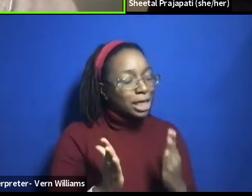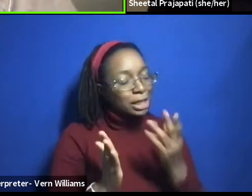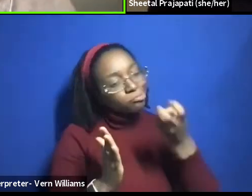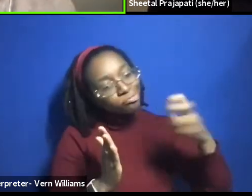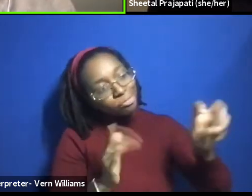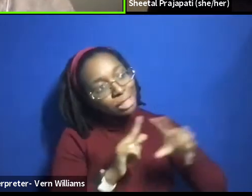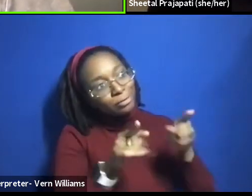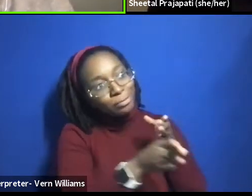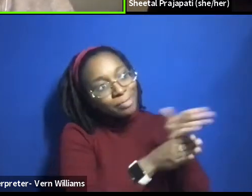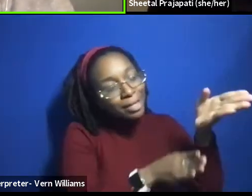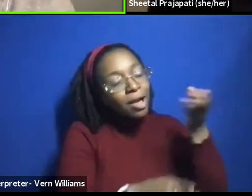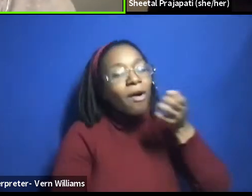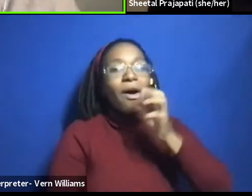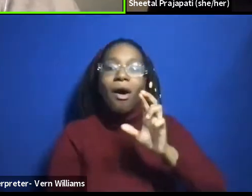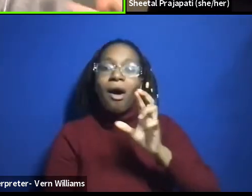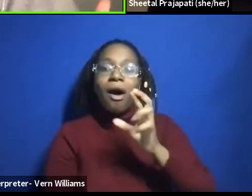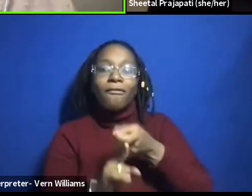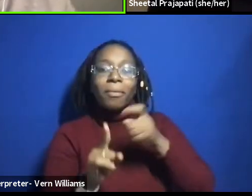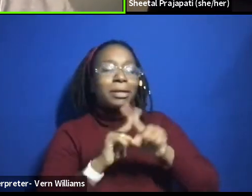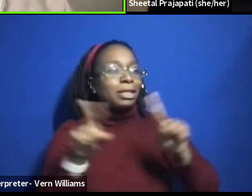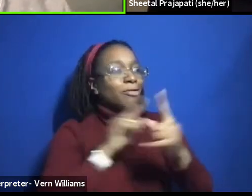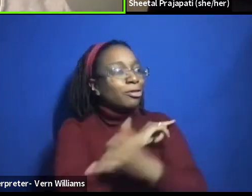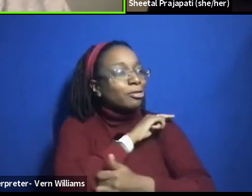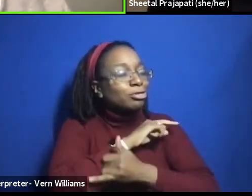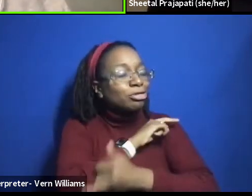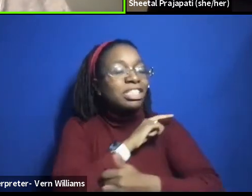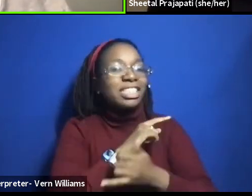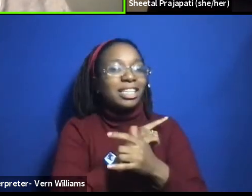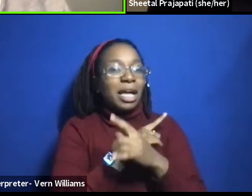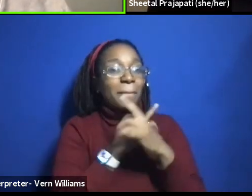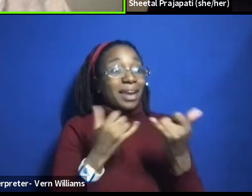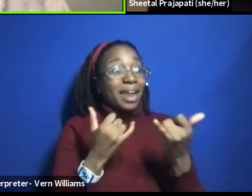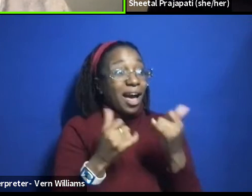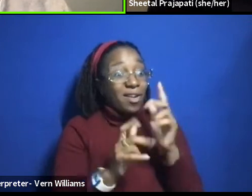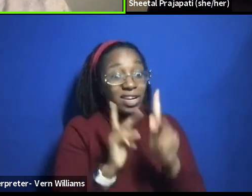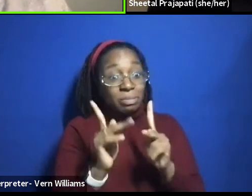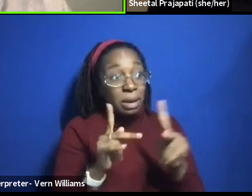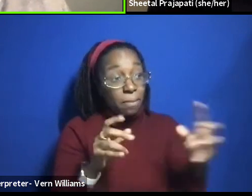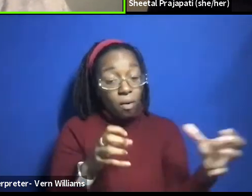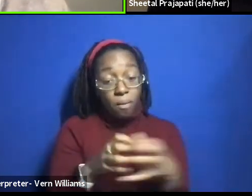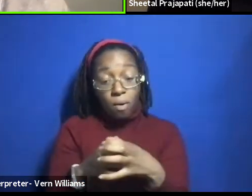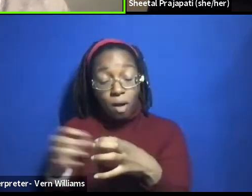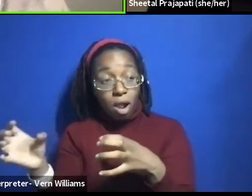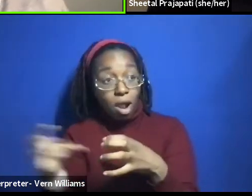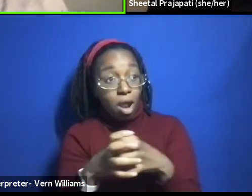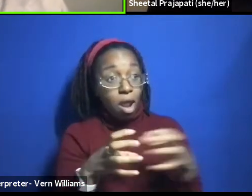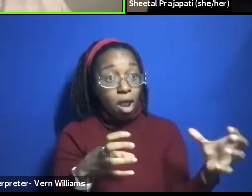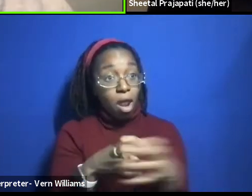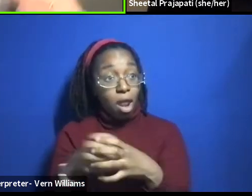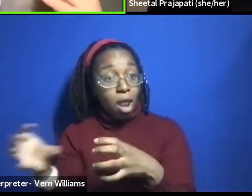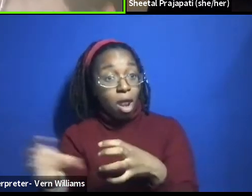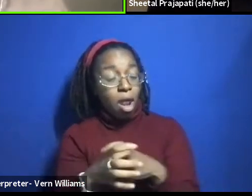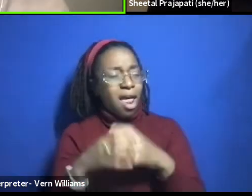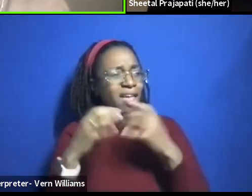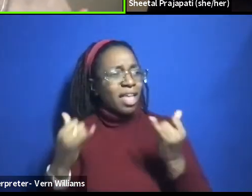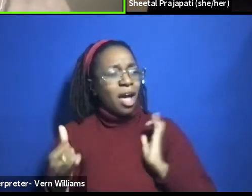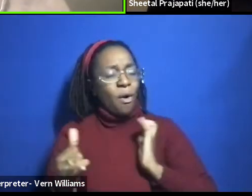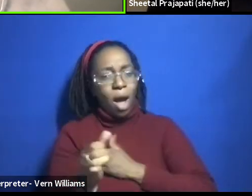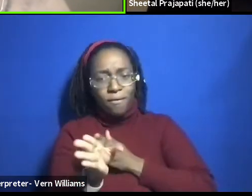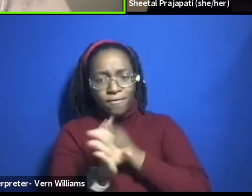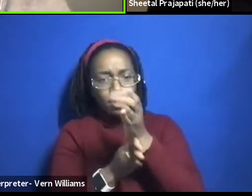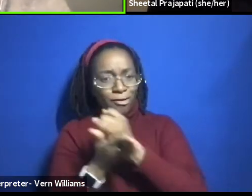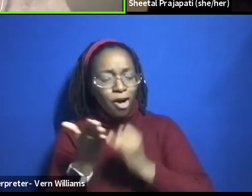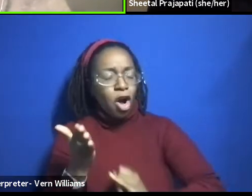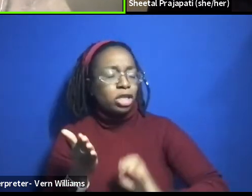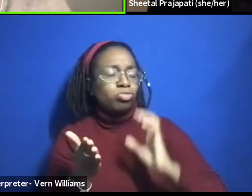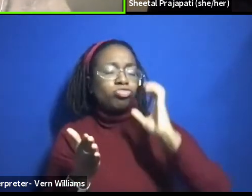they came from other places, and that's what made the field so rich. And that is in fact what I think many people have